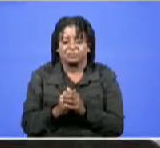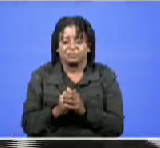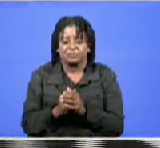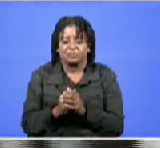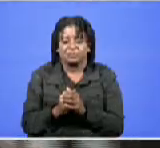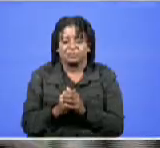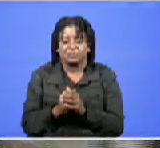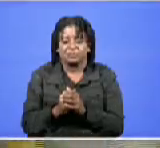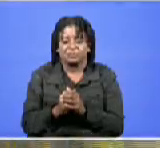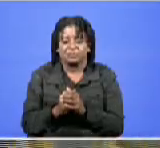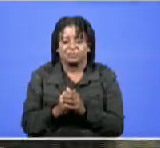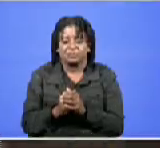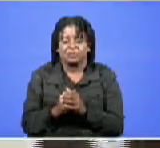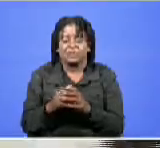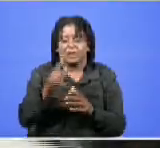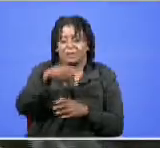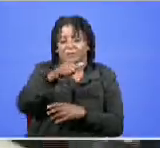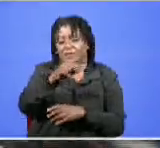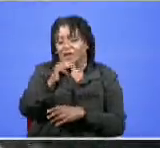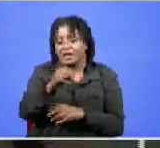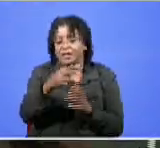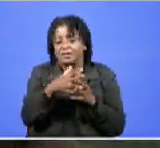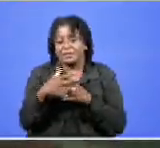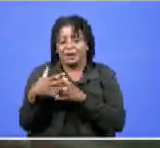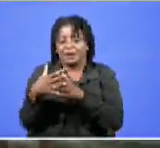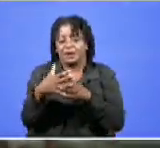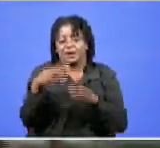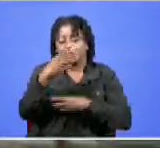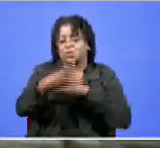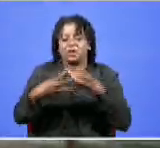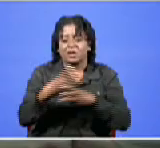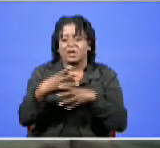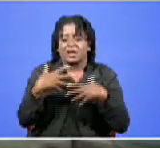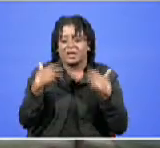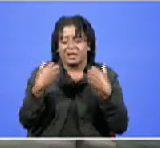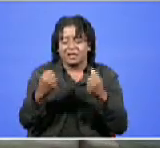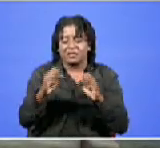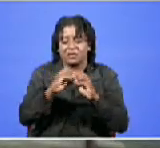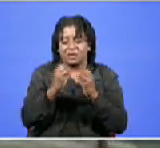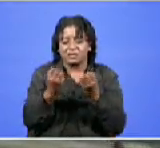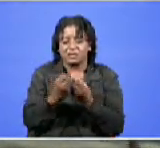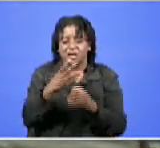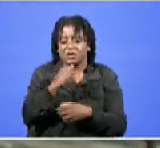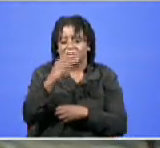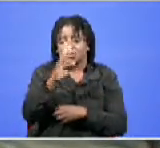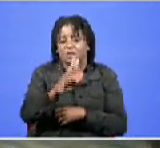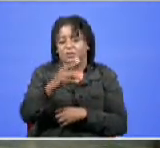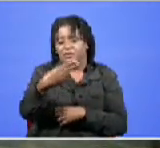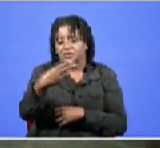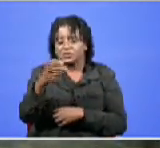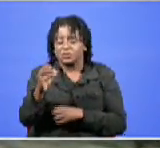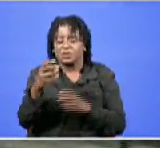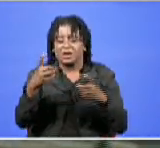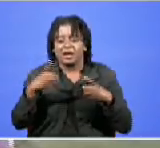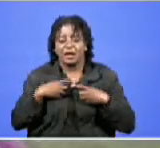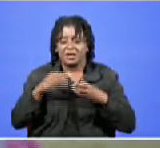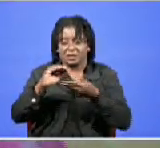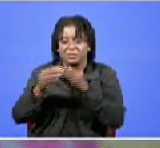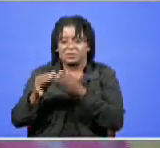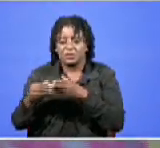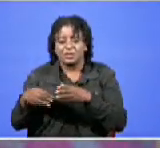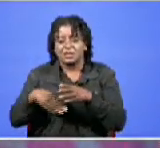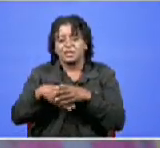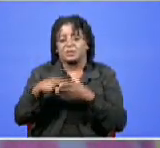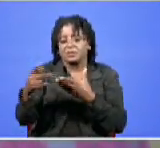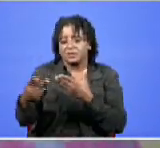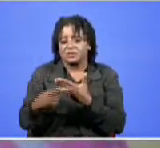Well, more health news for you tonight. The Pan American World Health Organization and World Health Organization held a community outreach yesterday at Christie Park under the